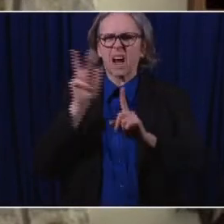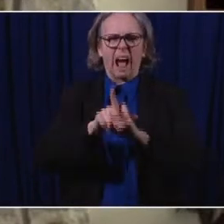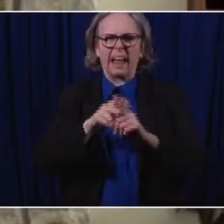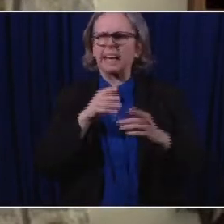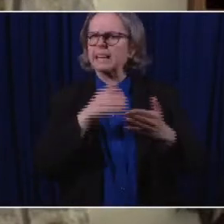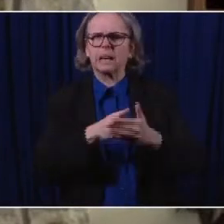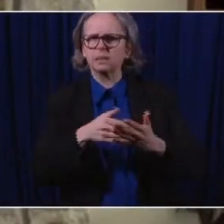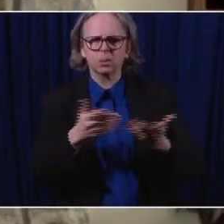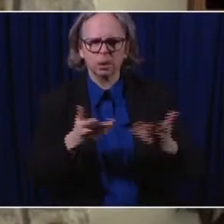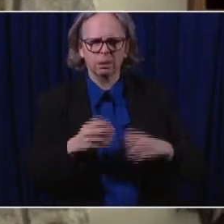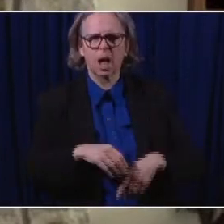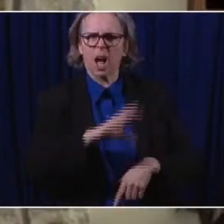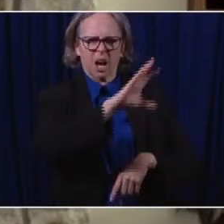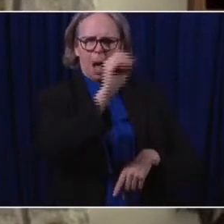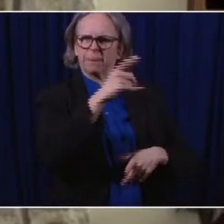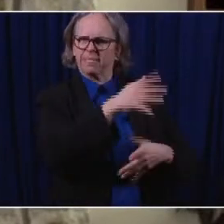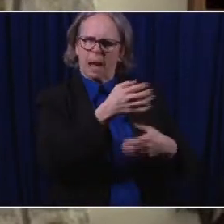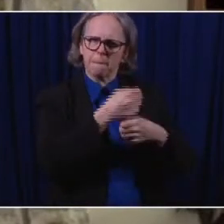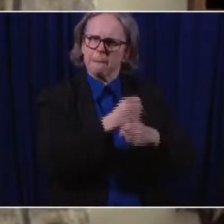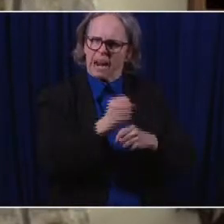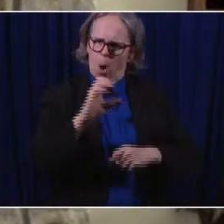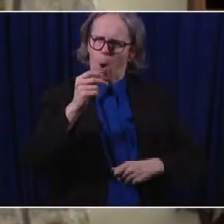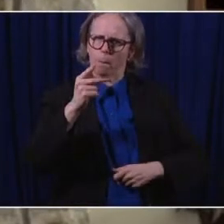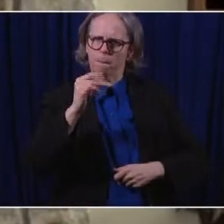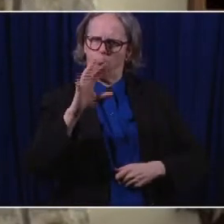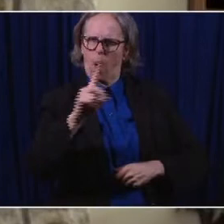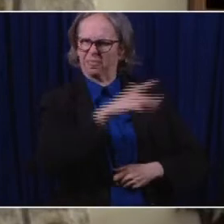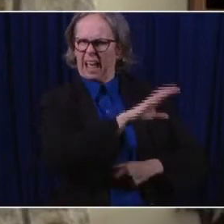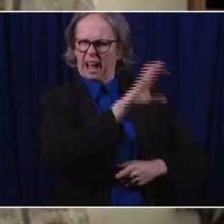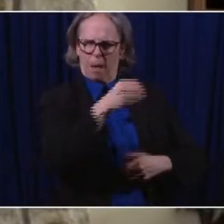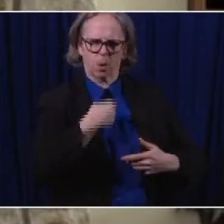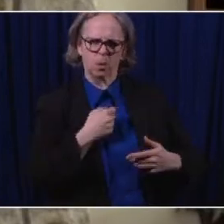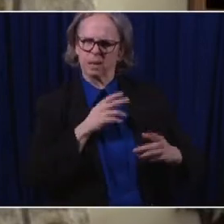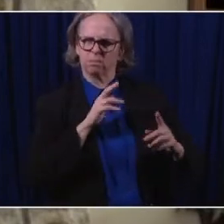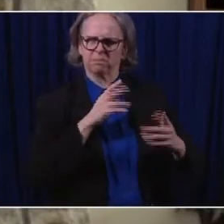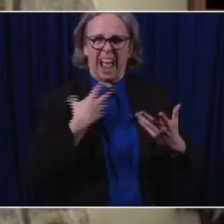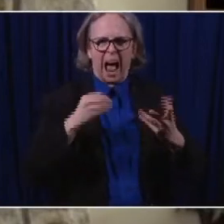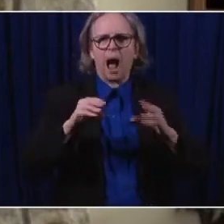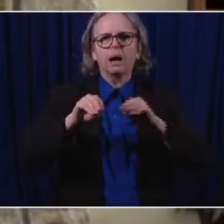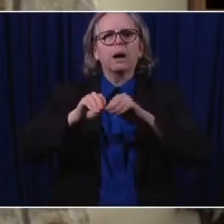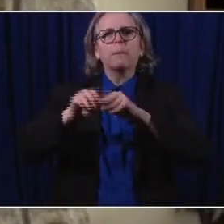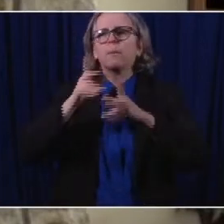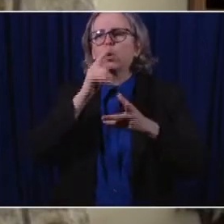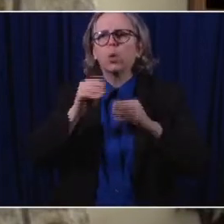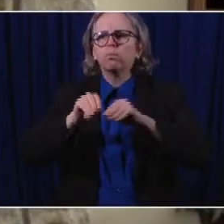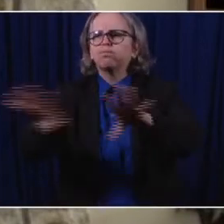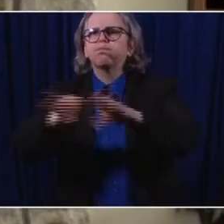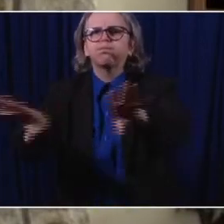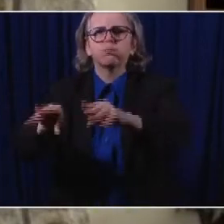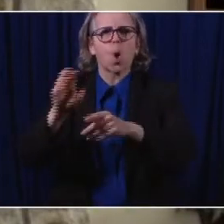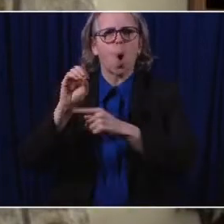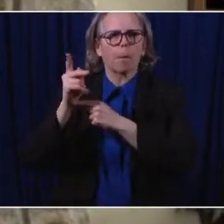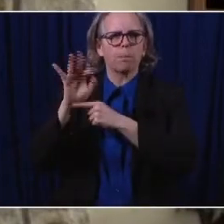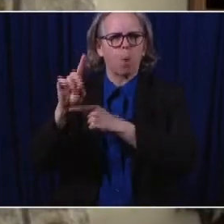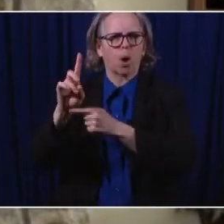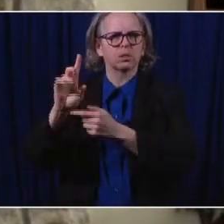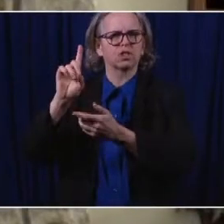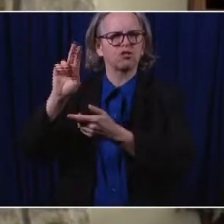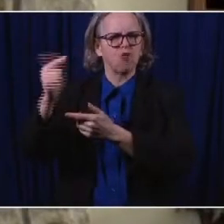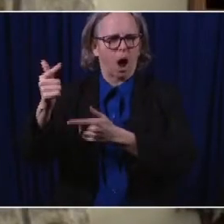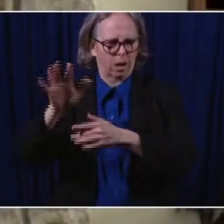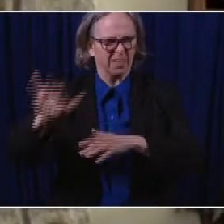Last year, the Attorney General and I worked with local mayors, local county